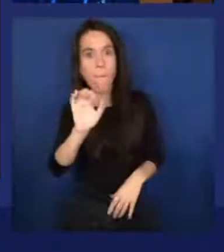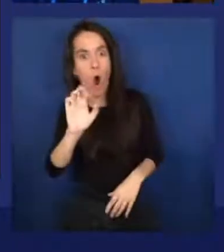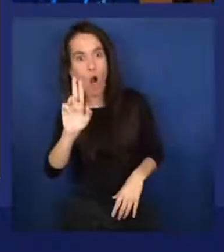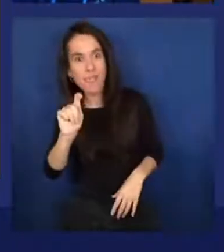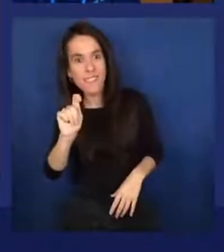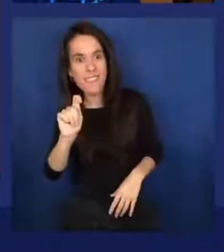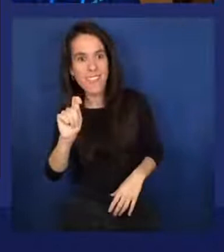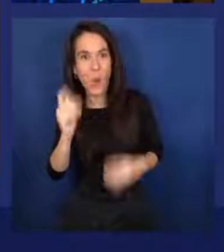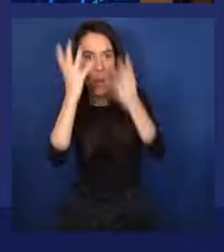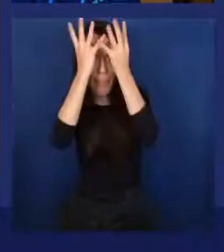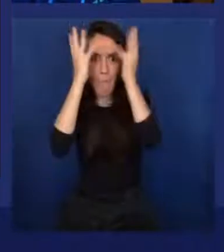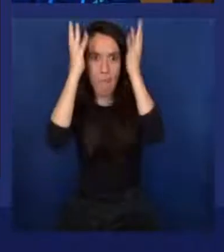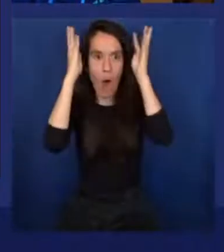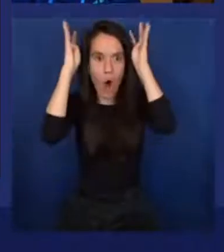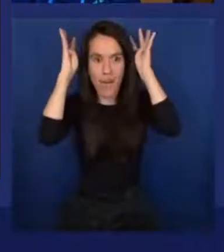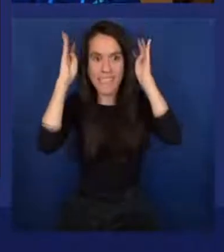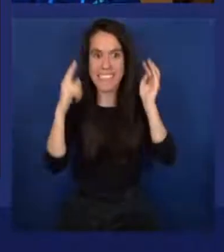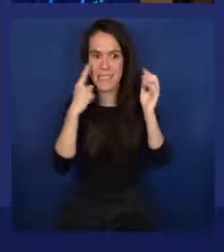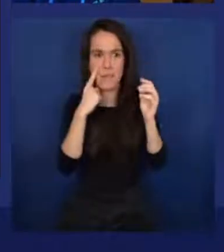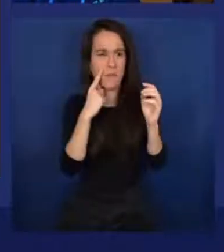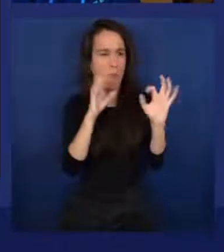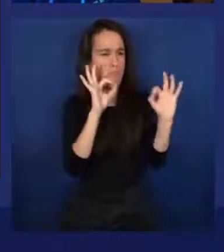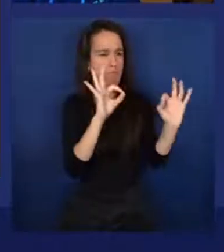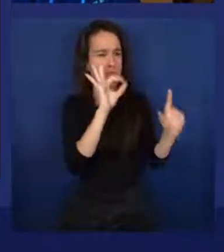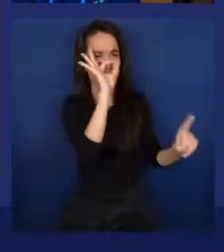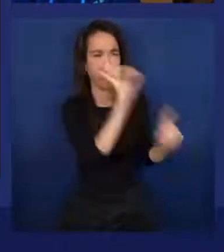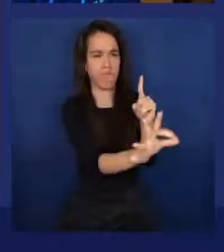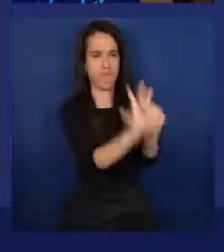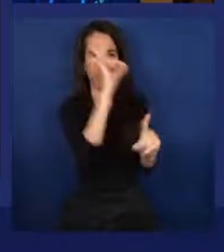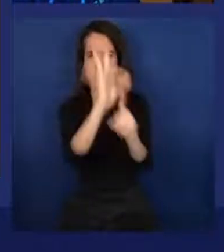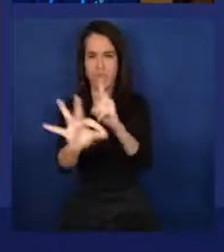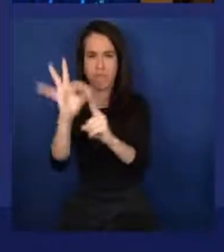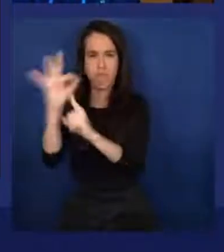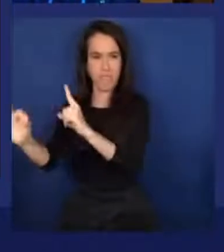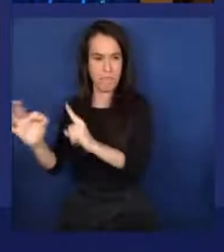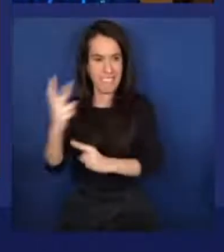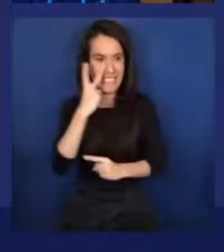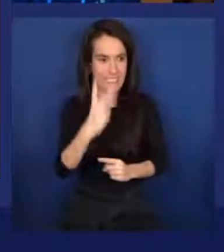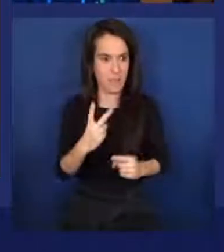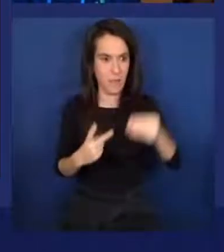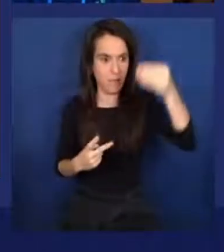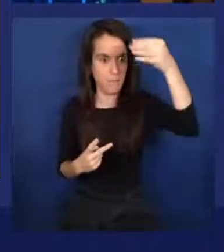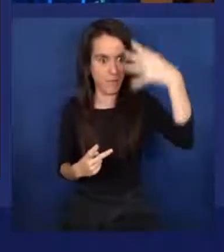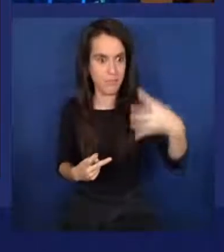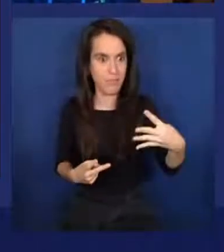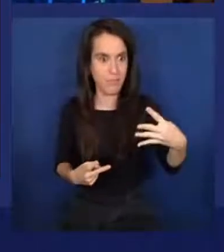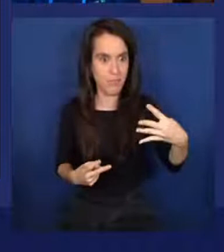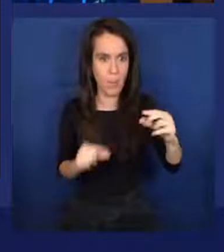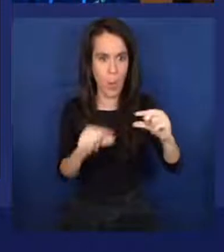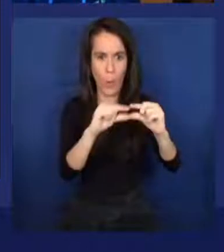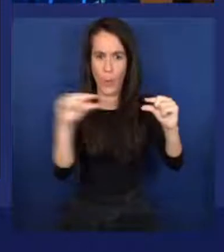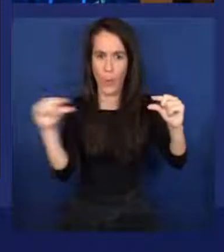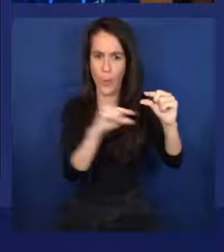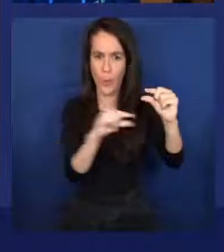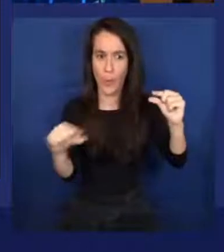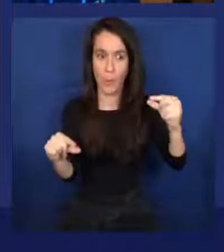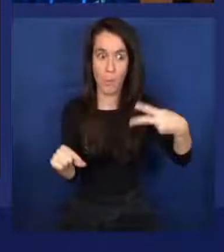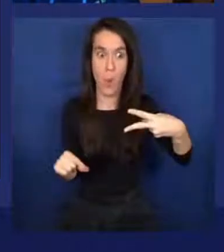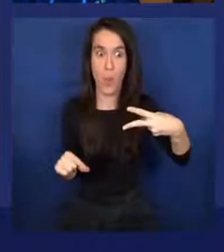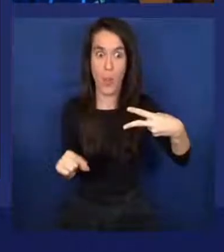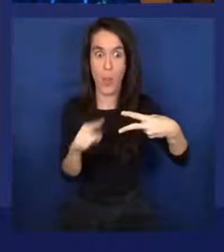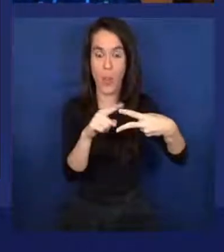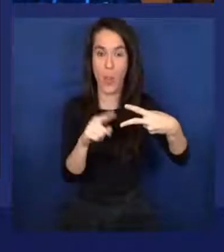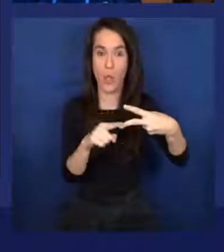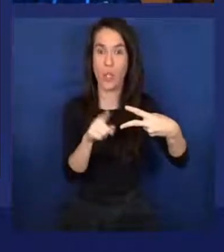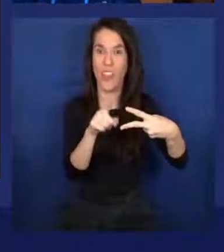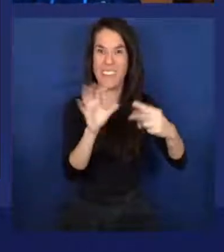well represented. You can see that under here, right, this part. So actually this is sort of your perfect